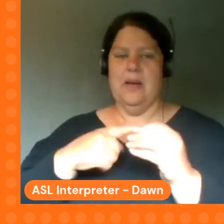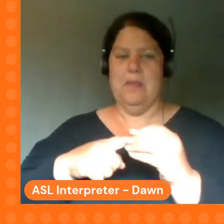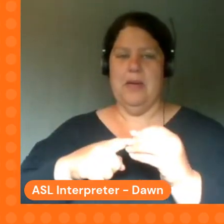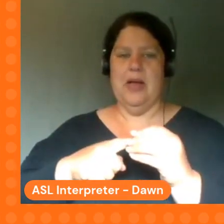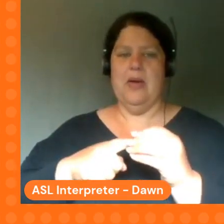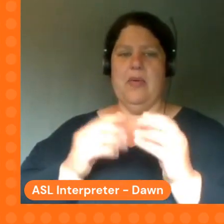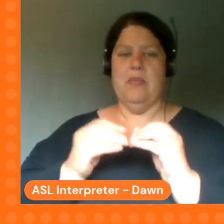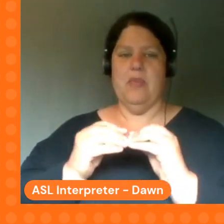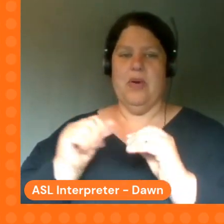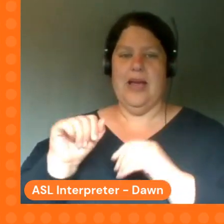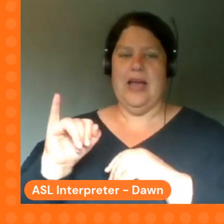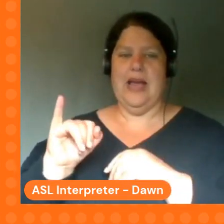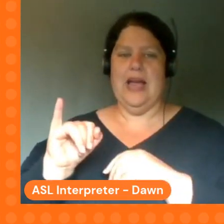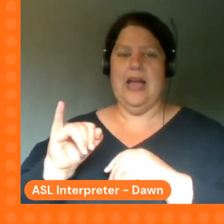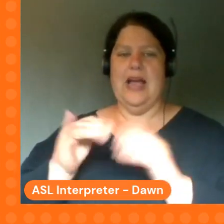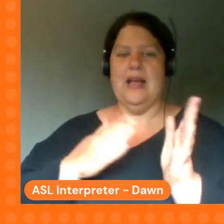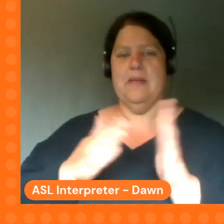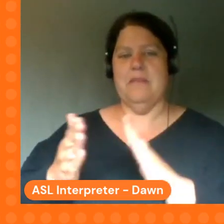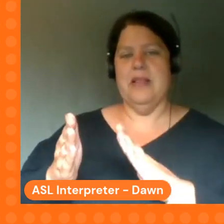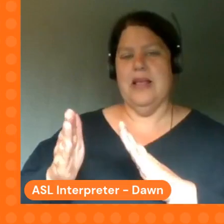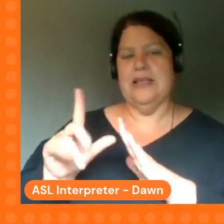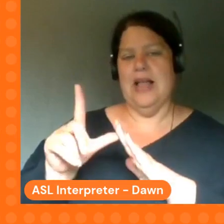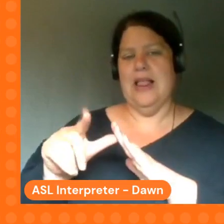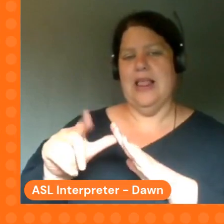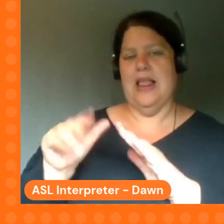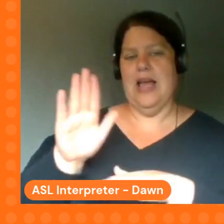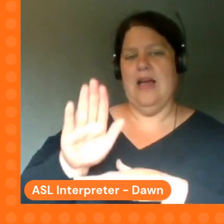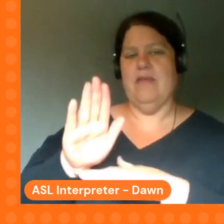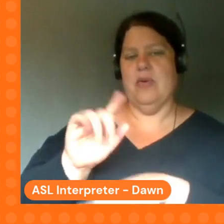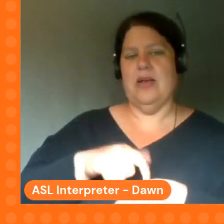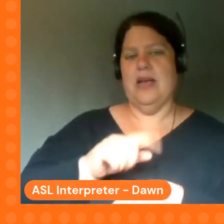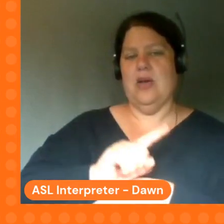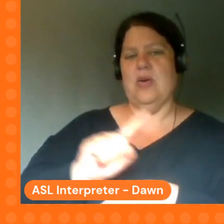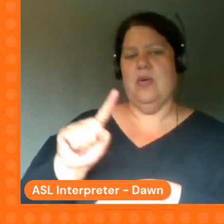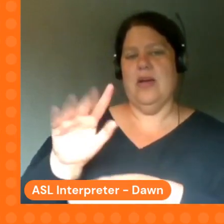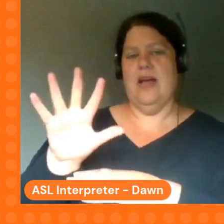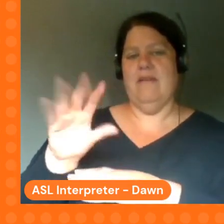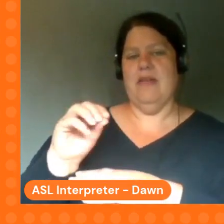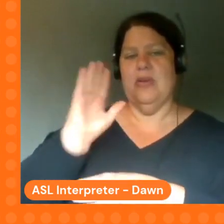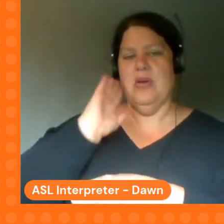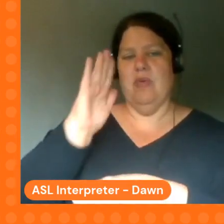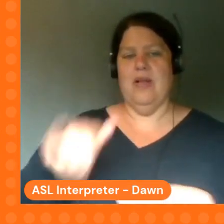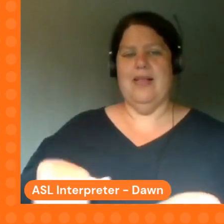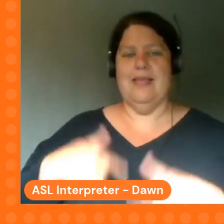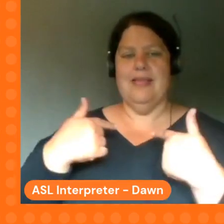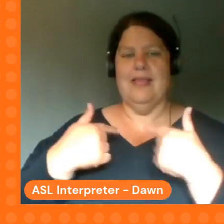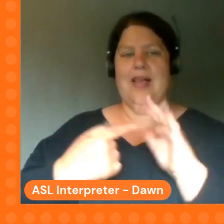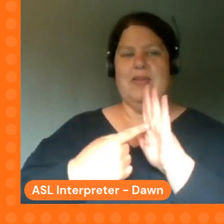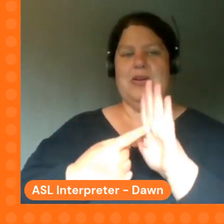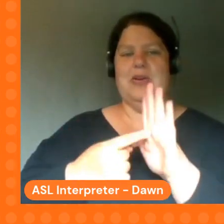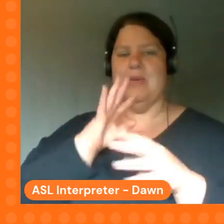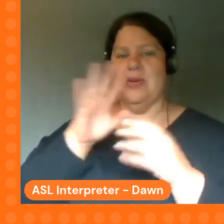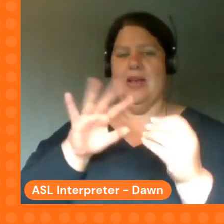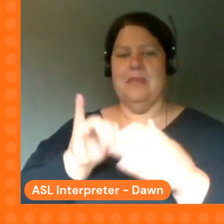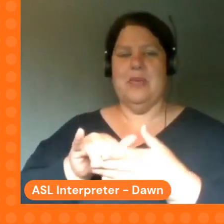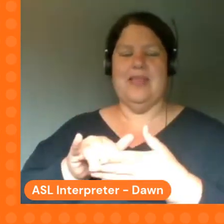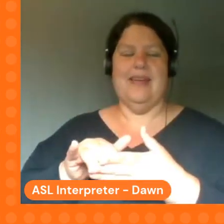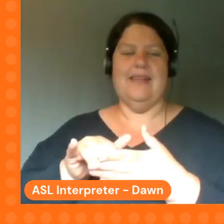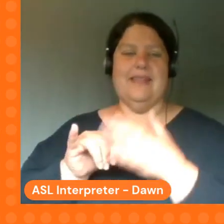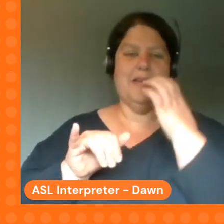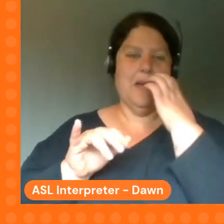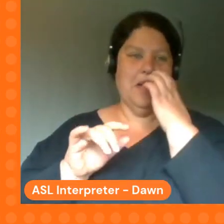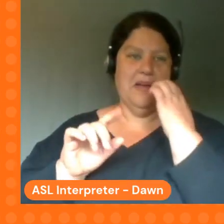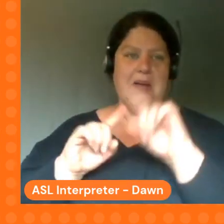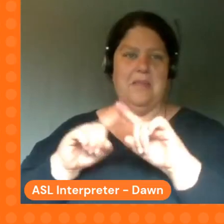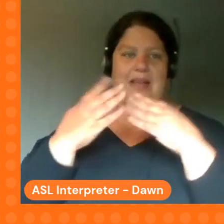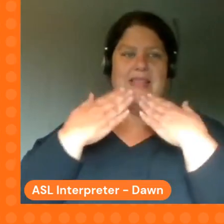Scratch has at the session this afternoon at 1:50. So we're going to do a live demo and talk a bit more about that. But thank you everyone so